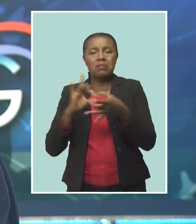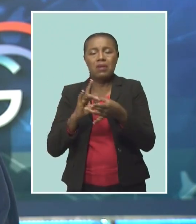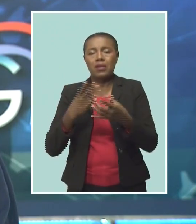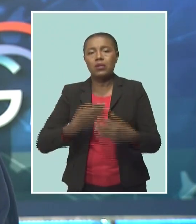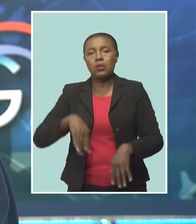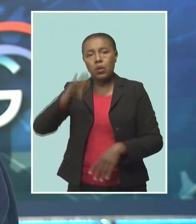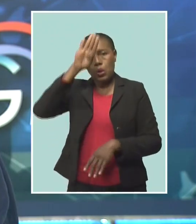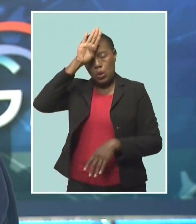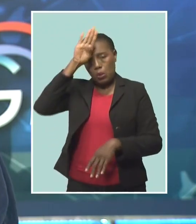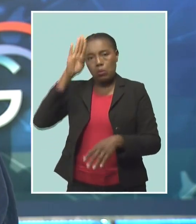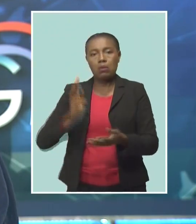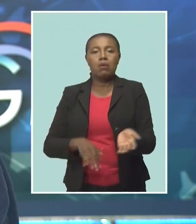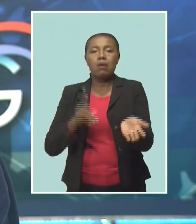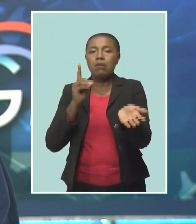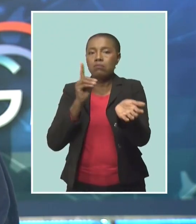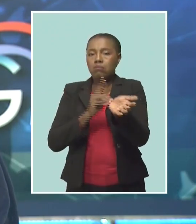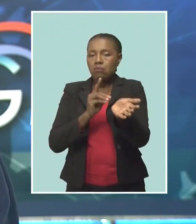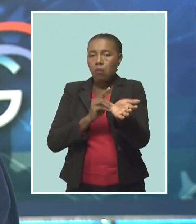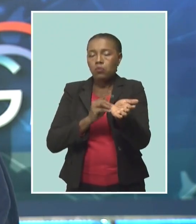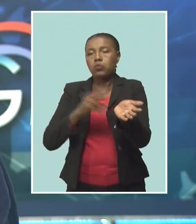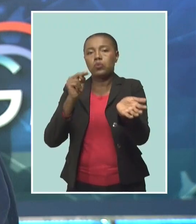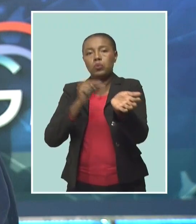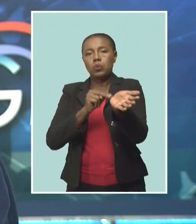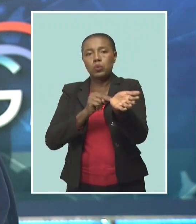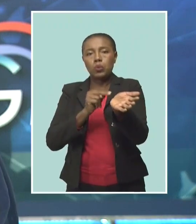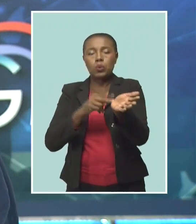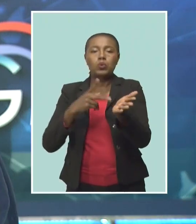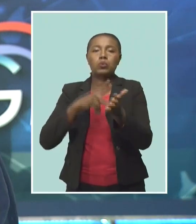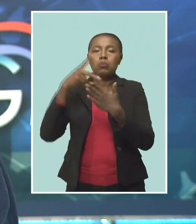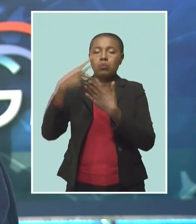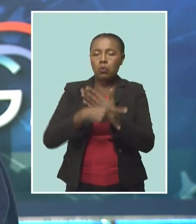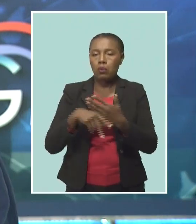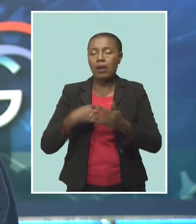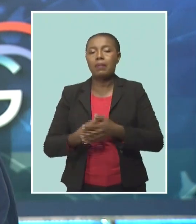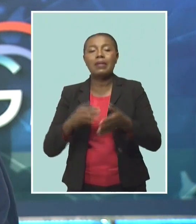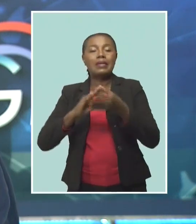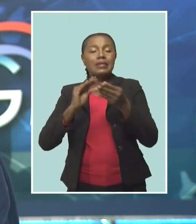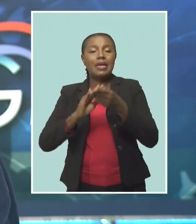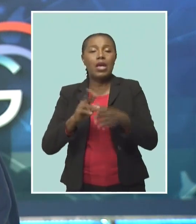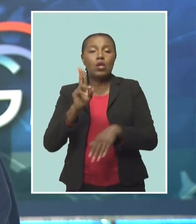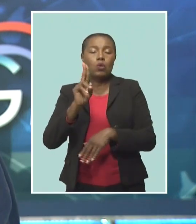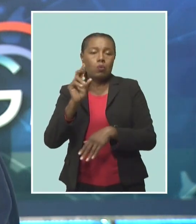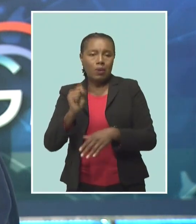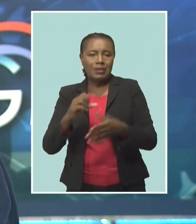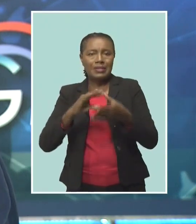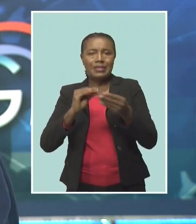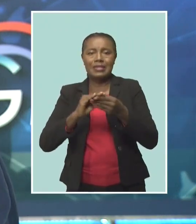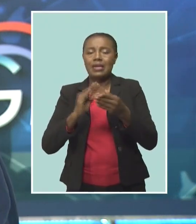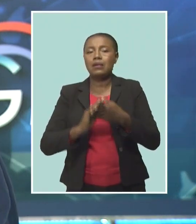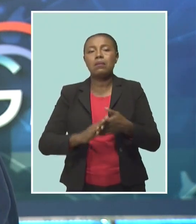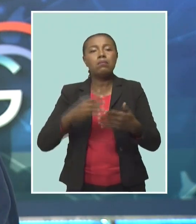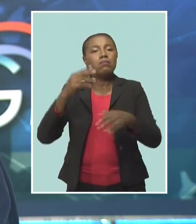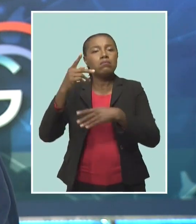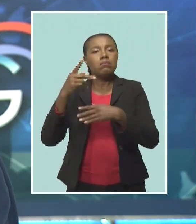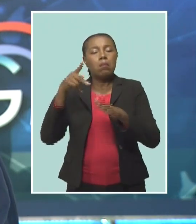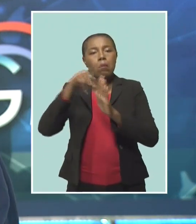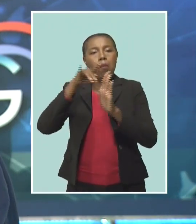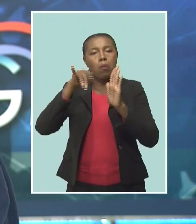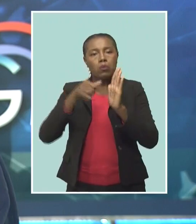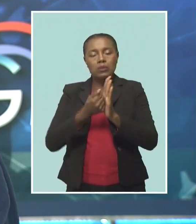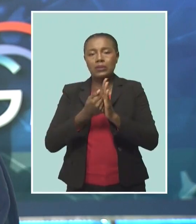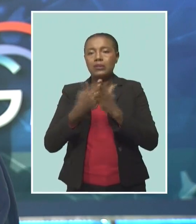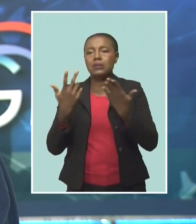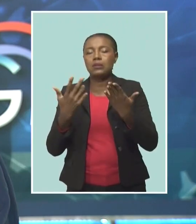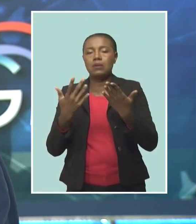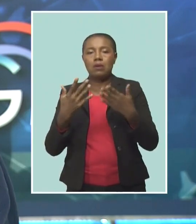Cuban medical program. The United States recently announced the expansion of its policy restricting visas related to Cuba,